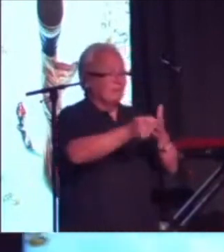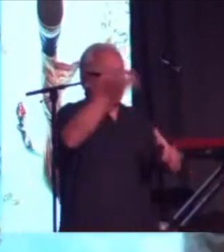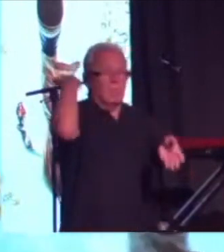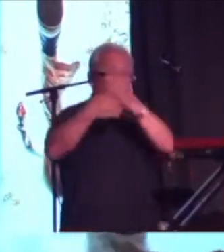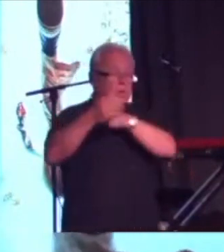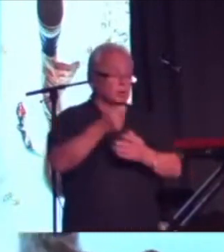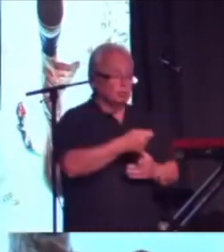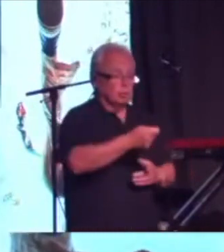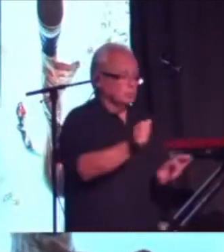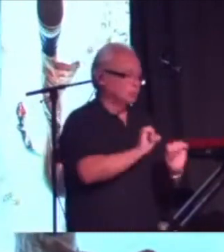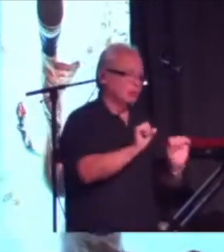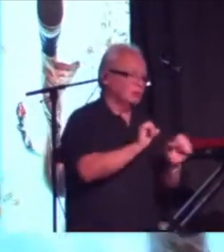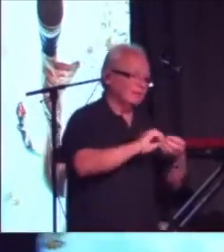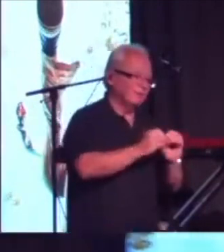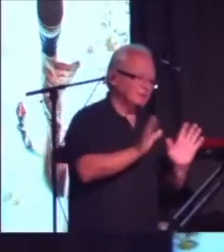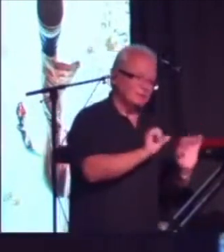yet.